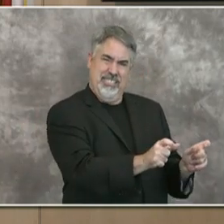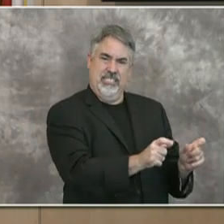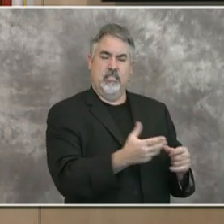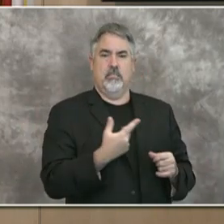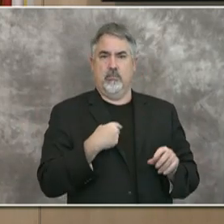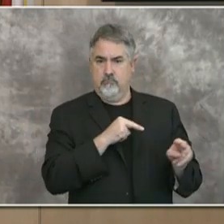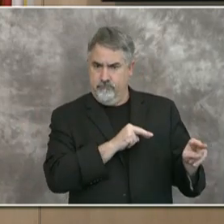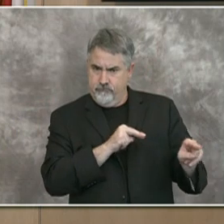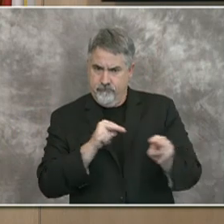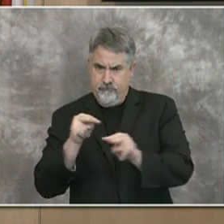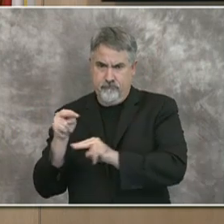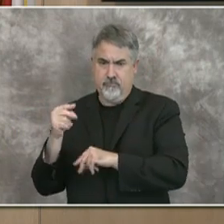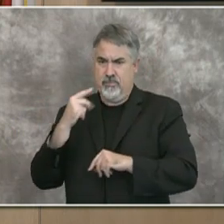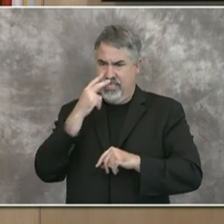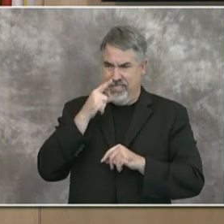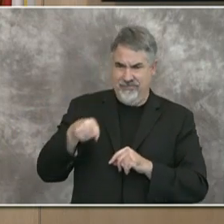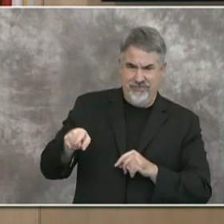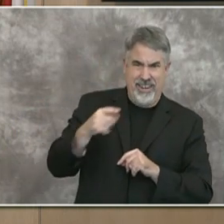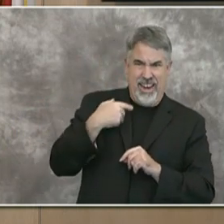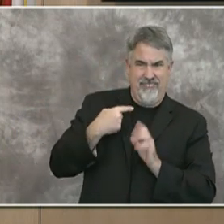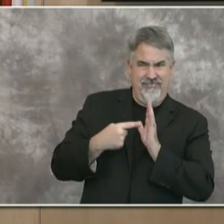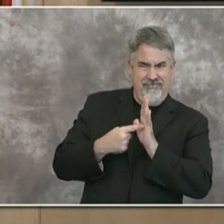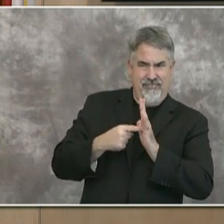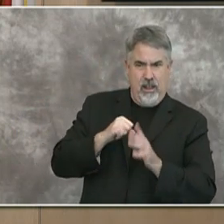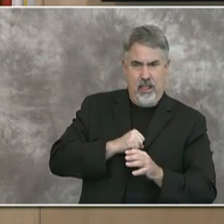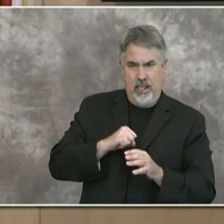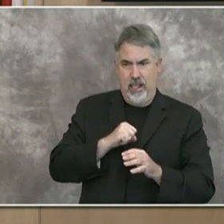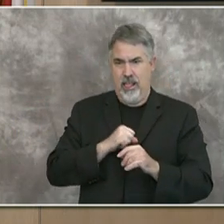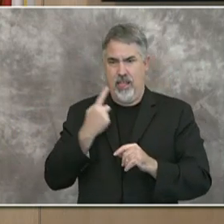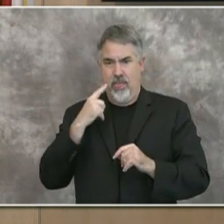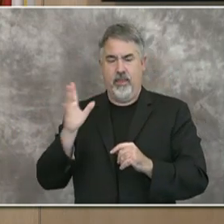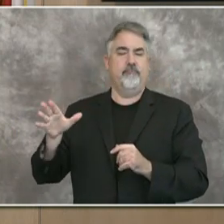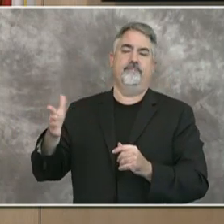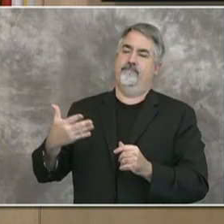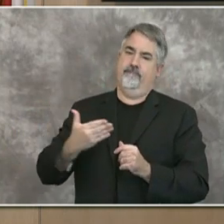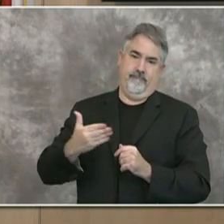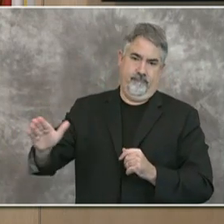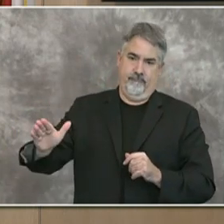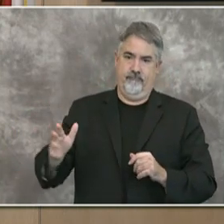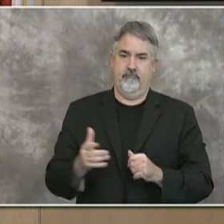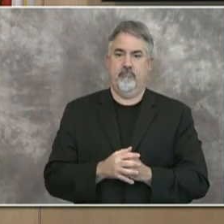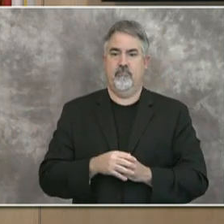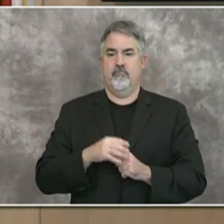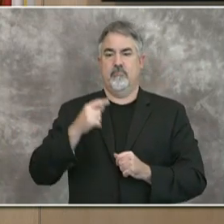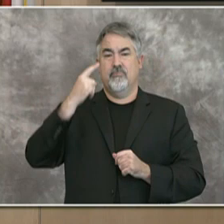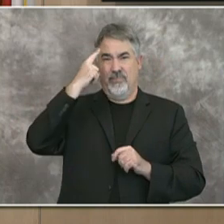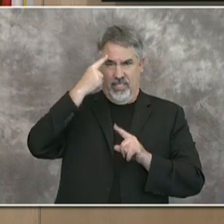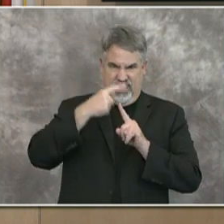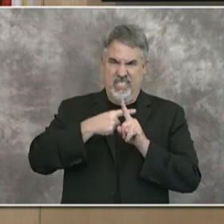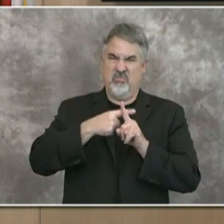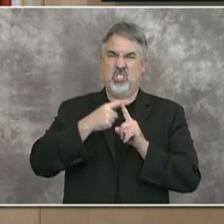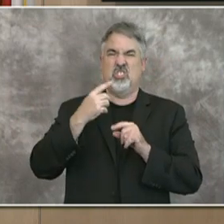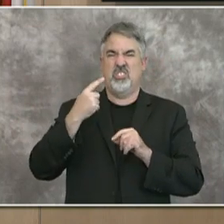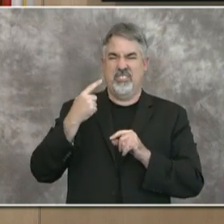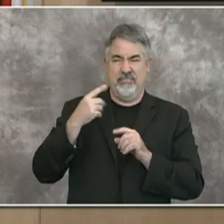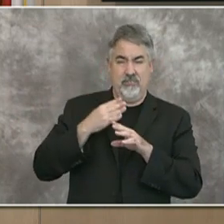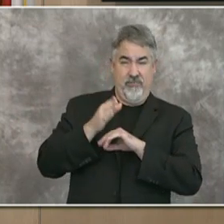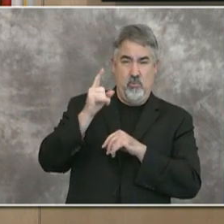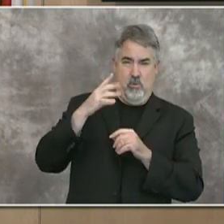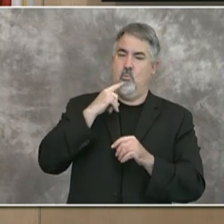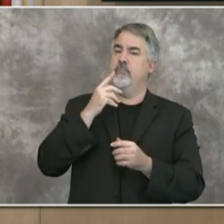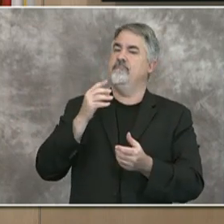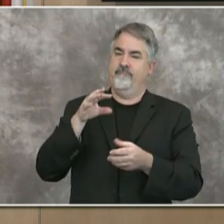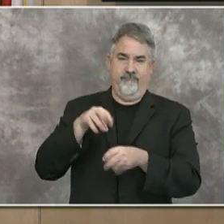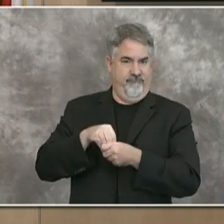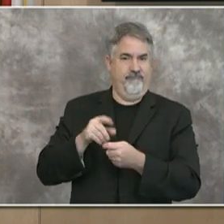any individual out there with symptoms as best we can. Temperature checks are going to be a core part of this. And so the ability for businesses to